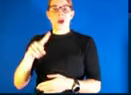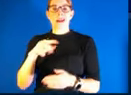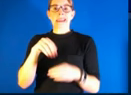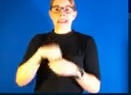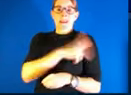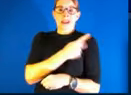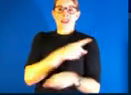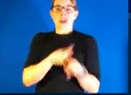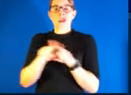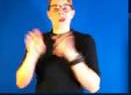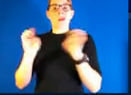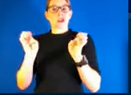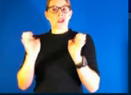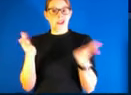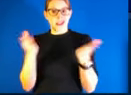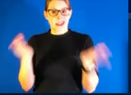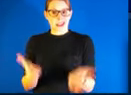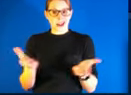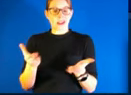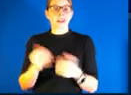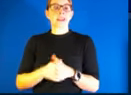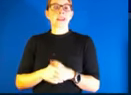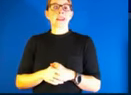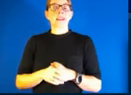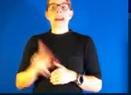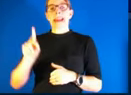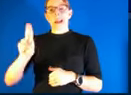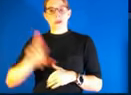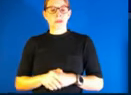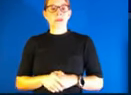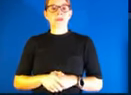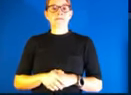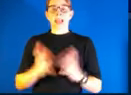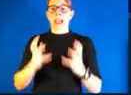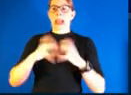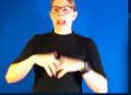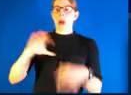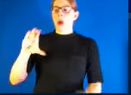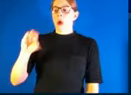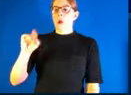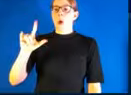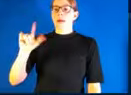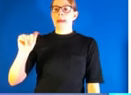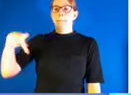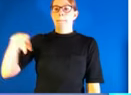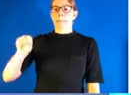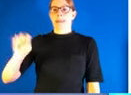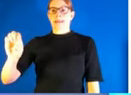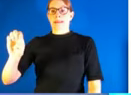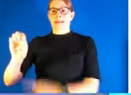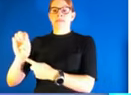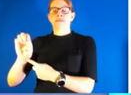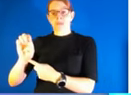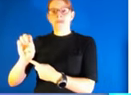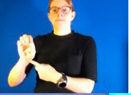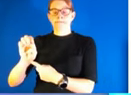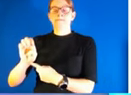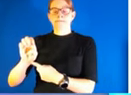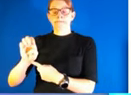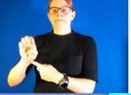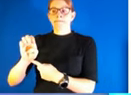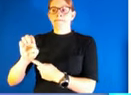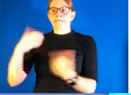We're so glad that she is joining us to talk all about this. So a collapse, that's a big word to use when we're talking about something that we all rely on and just assume is going to be